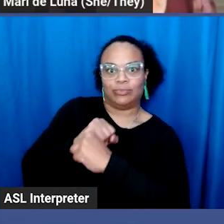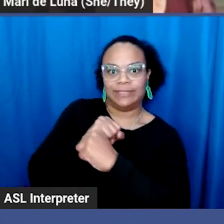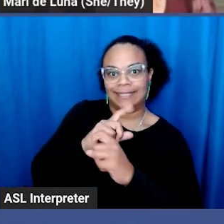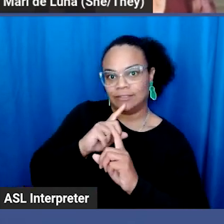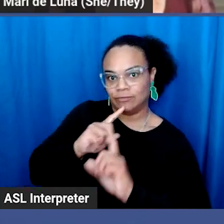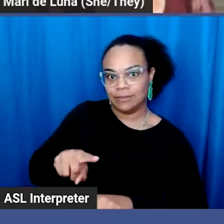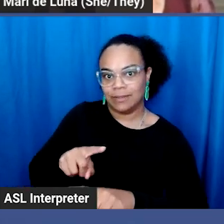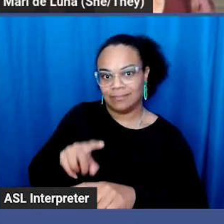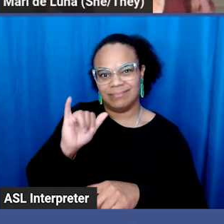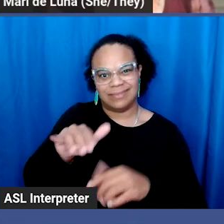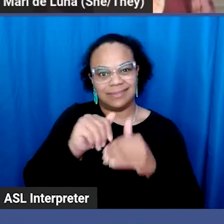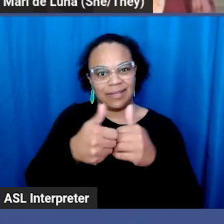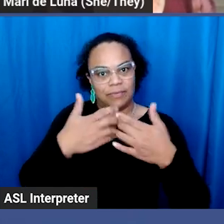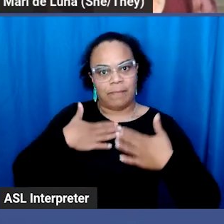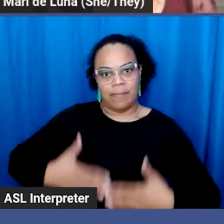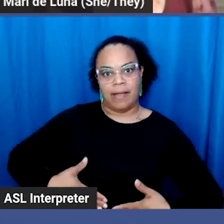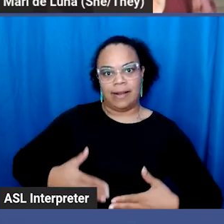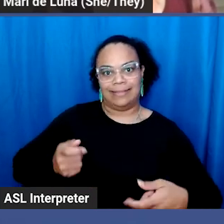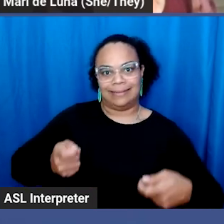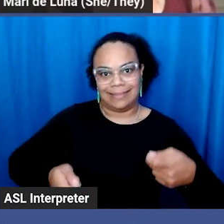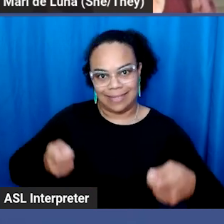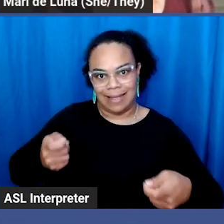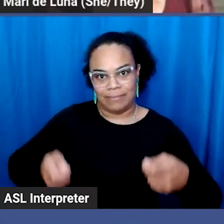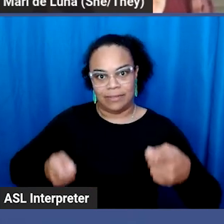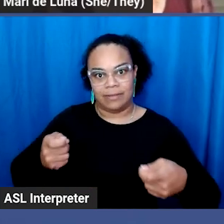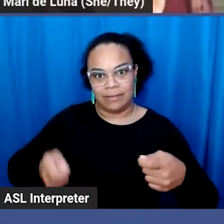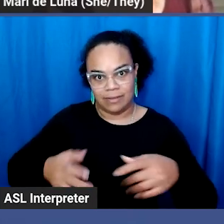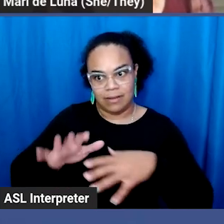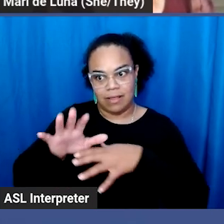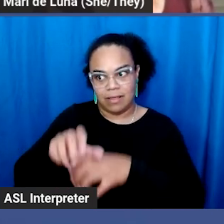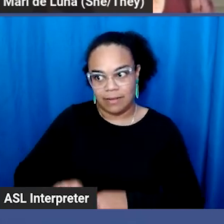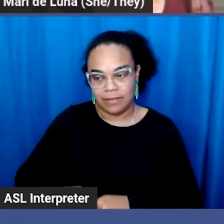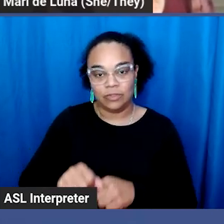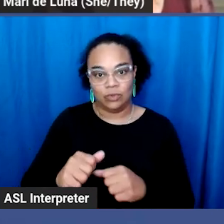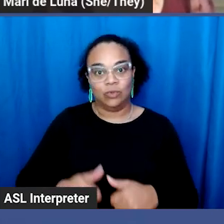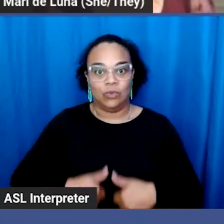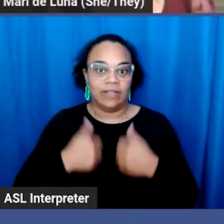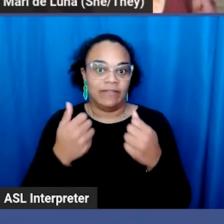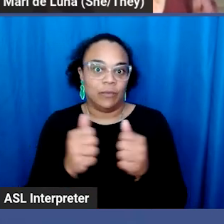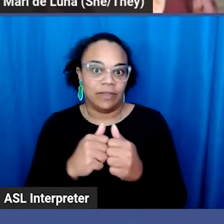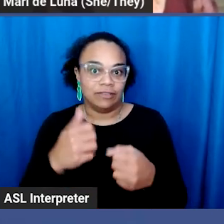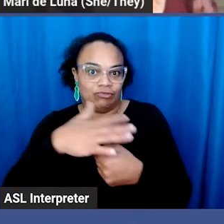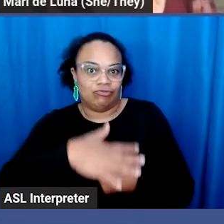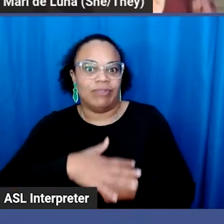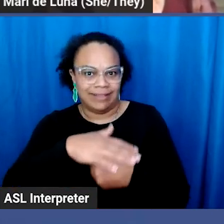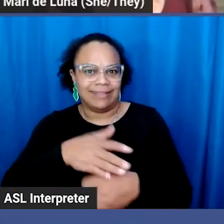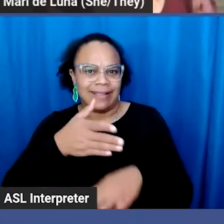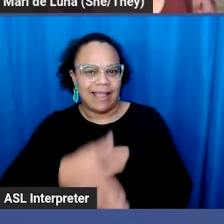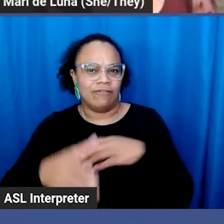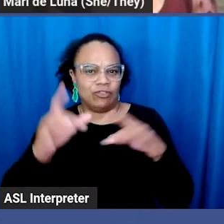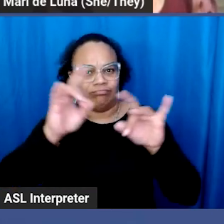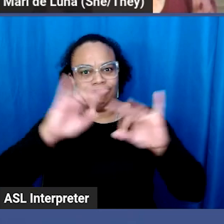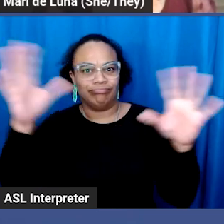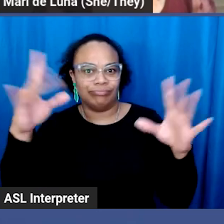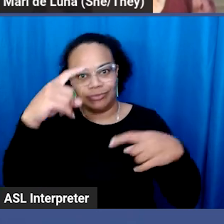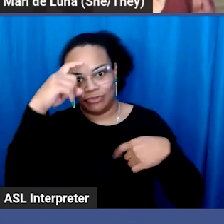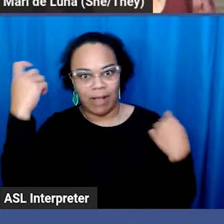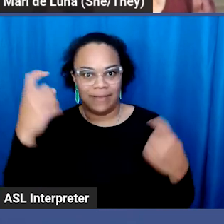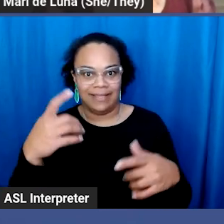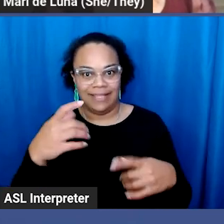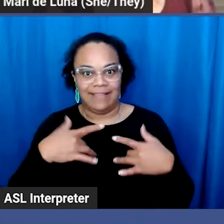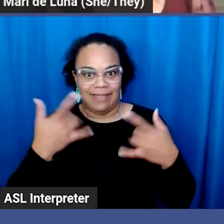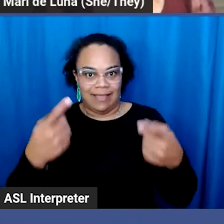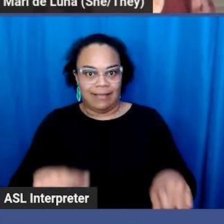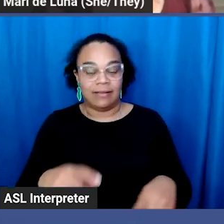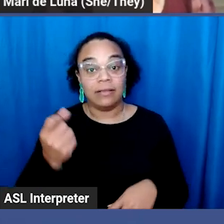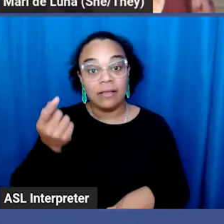body has adapted to distress living from a traumatic event. Trauma lives in